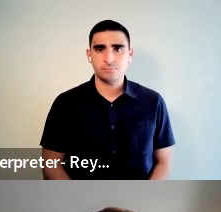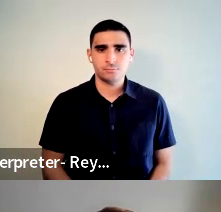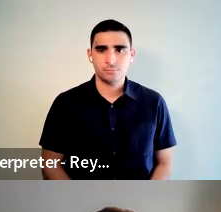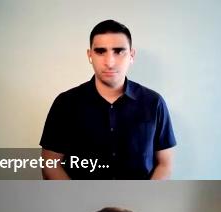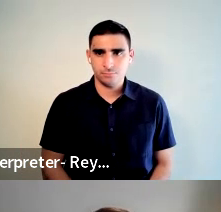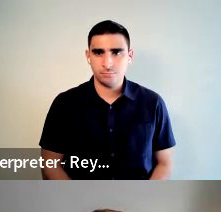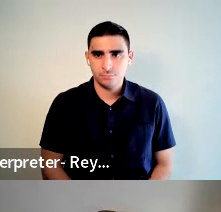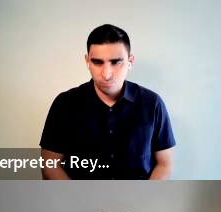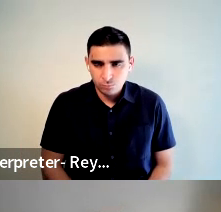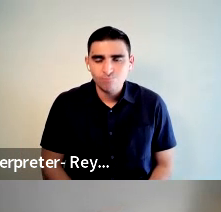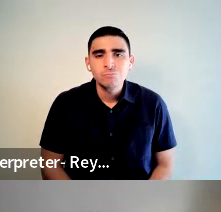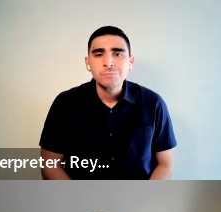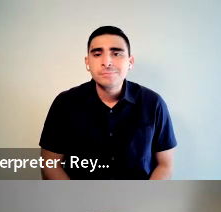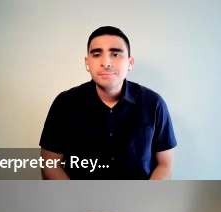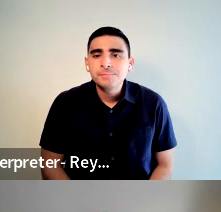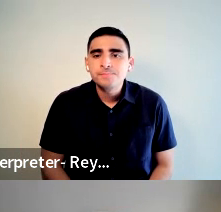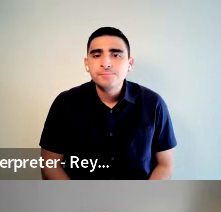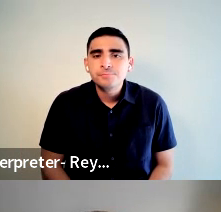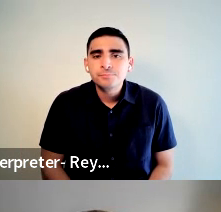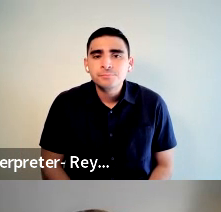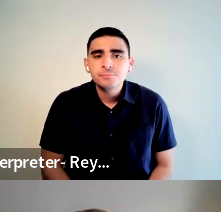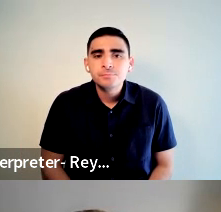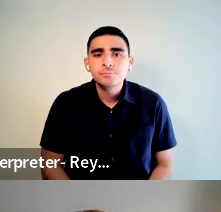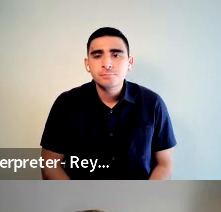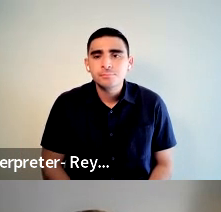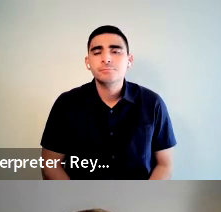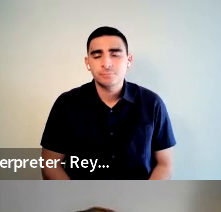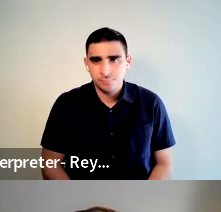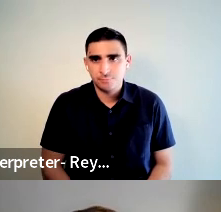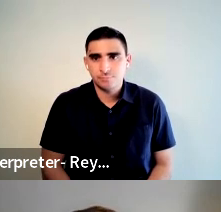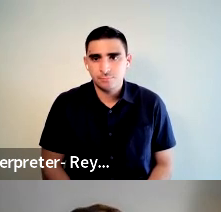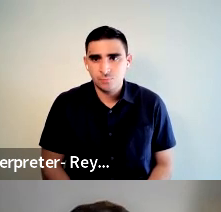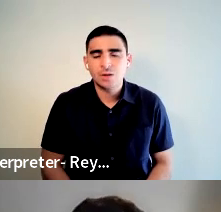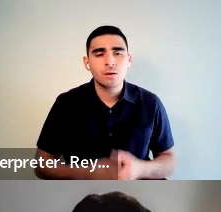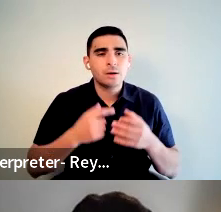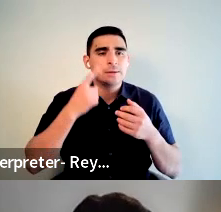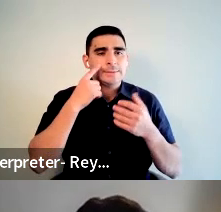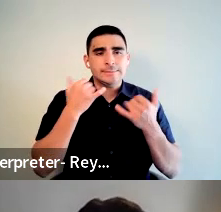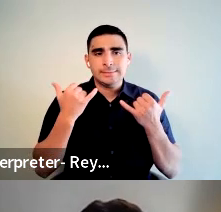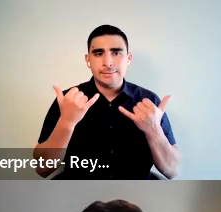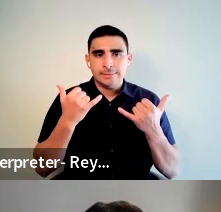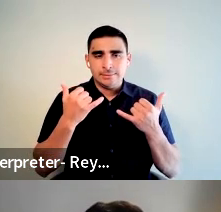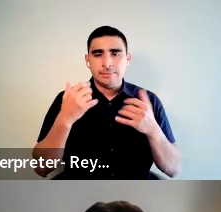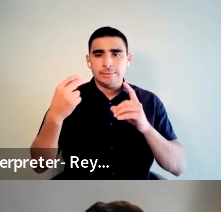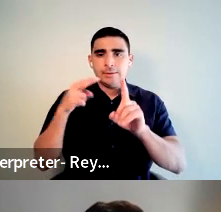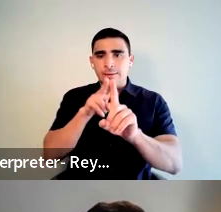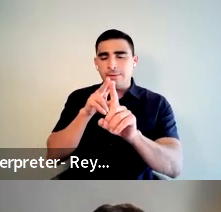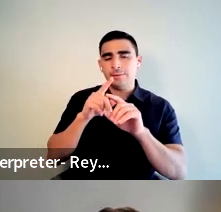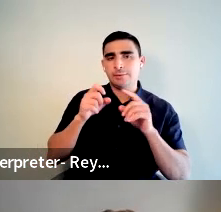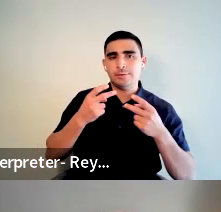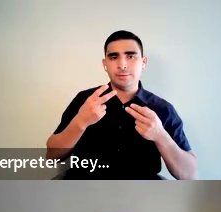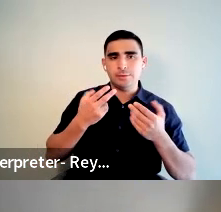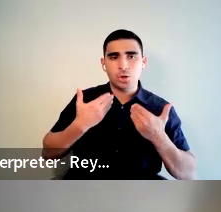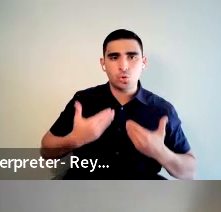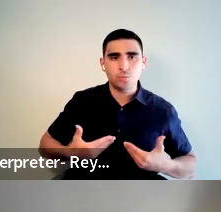I have a question or a thought around that, because I think we're seeing that in the human services